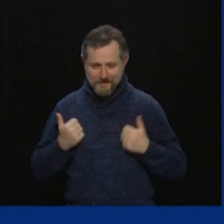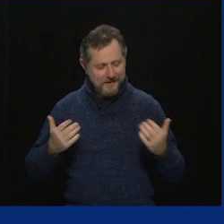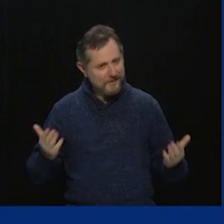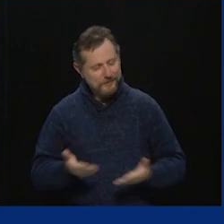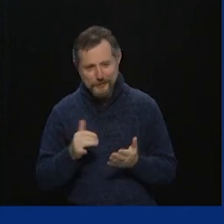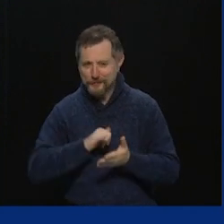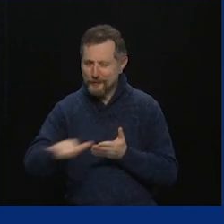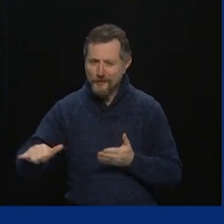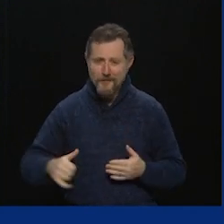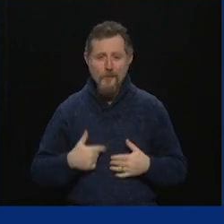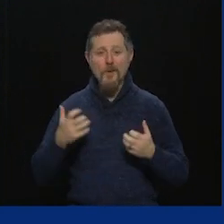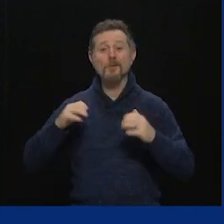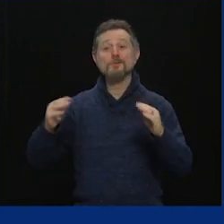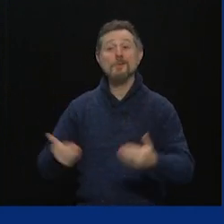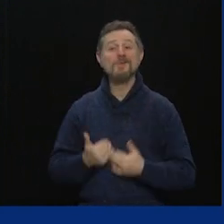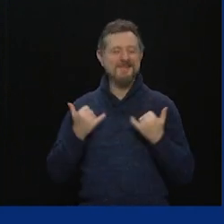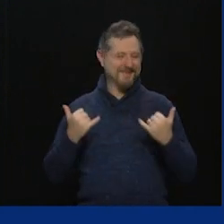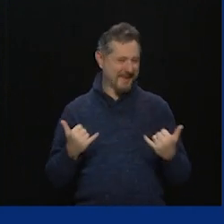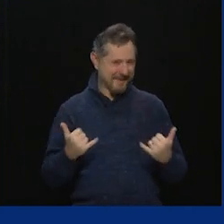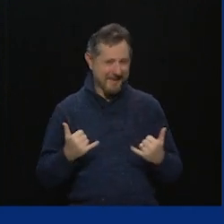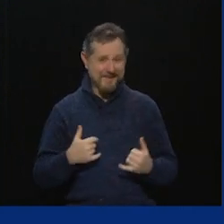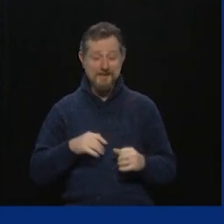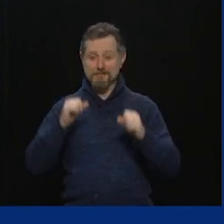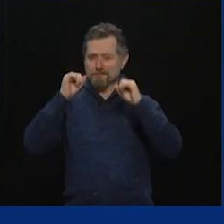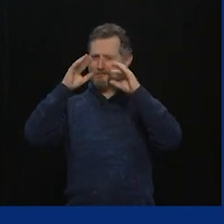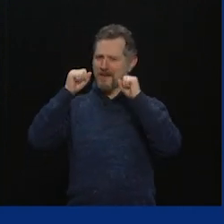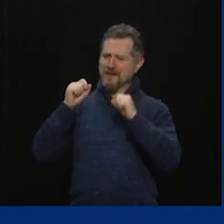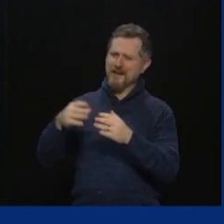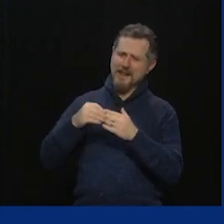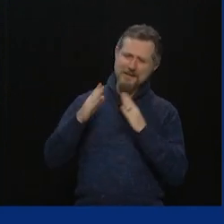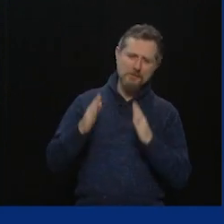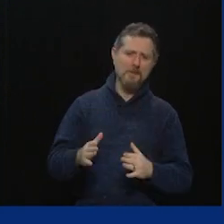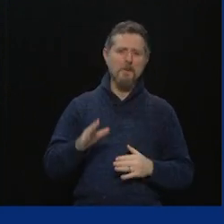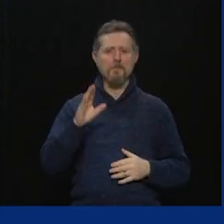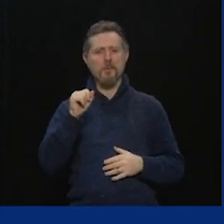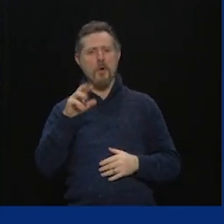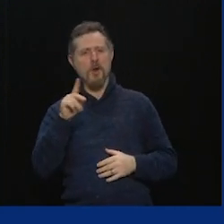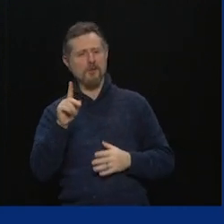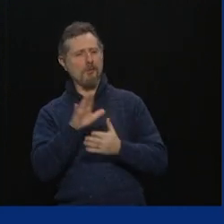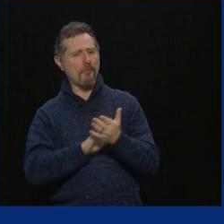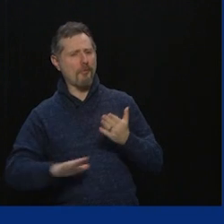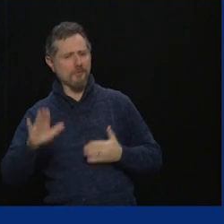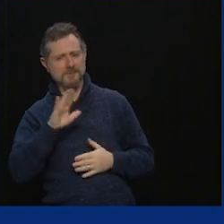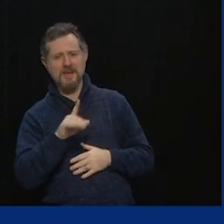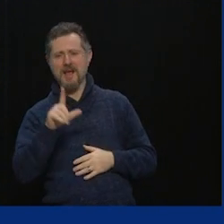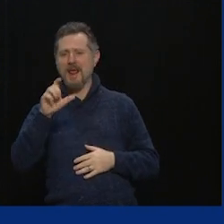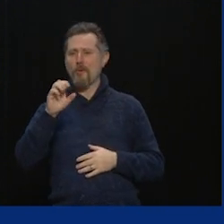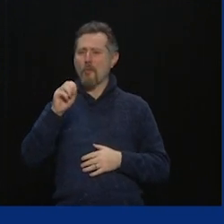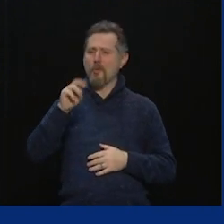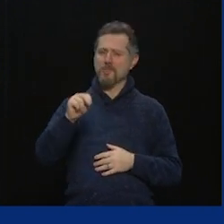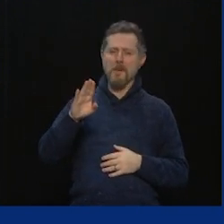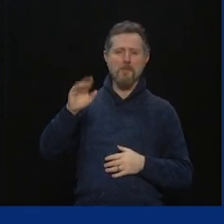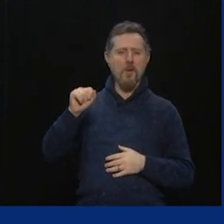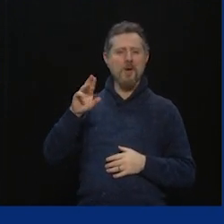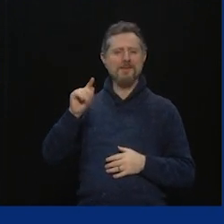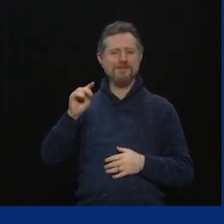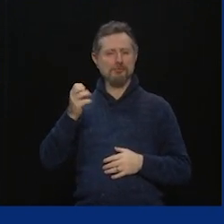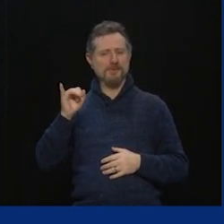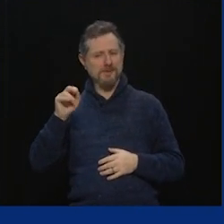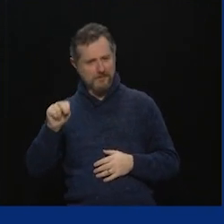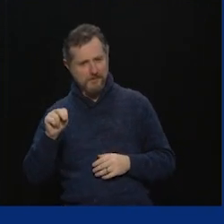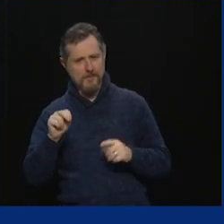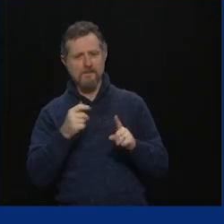to introduce the incredible leader of Bard College, Leon Botstein, and thank him once again on behalf of all New Yorkers for your